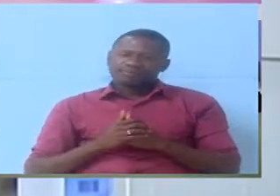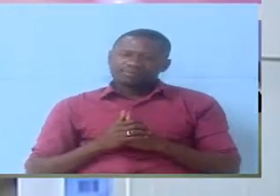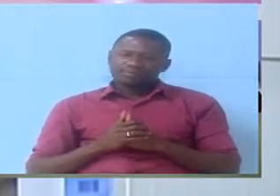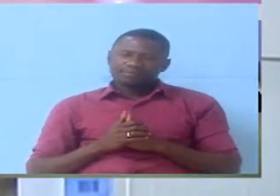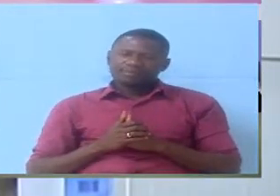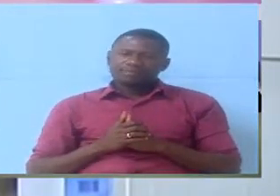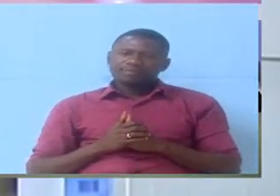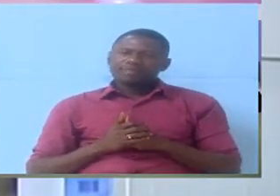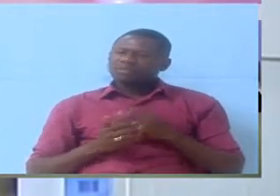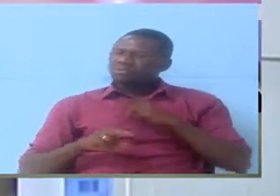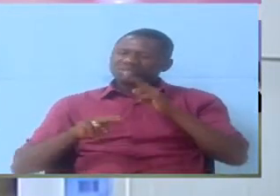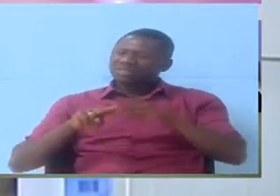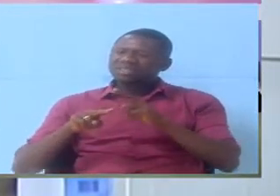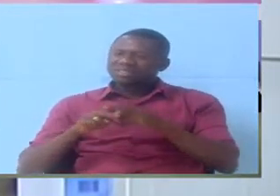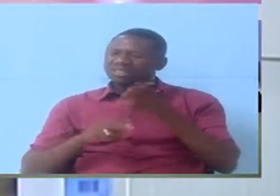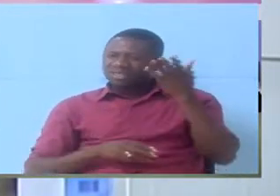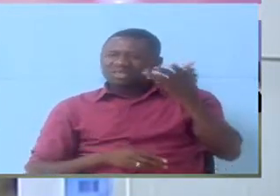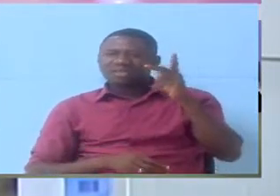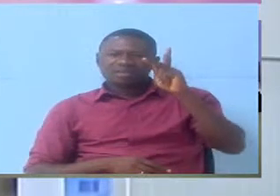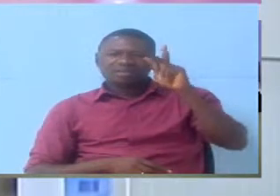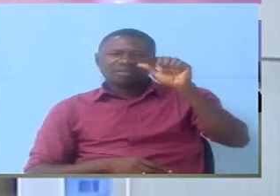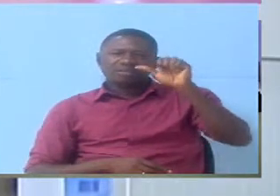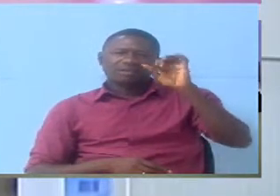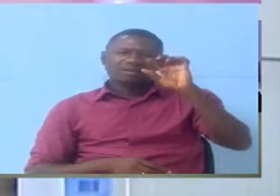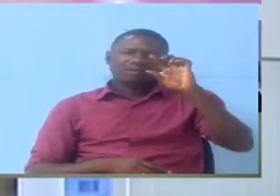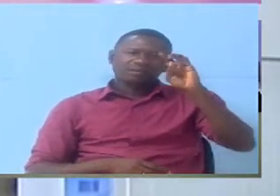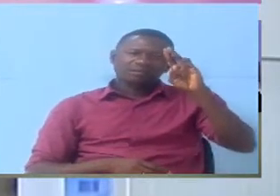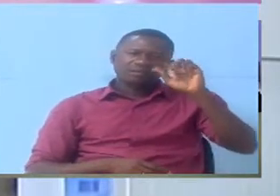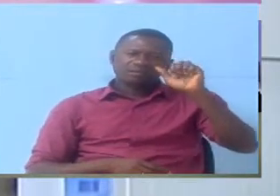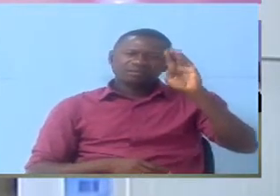I was sitting in Kairaba. Doing nothing.